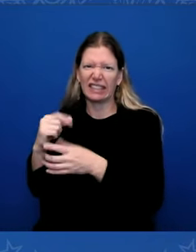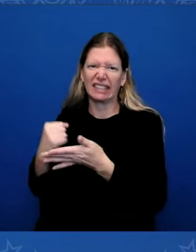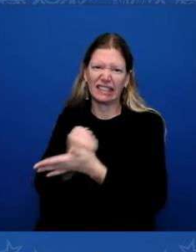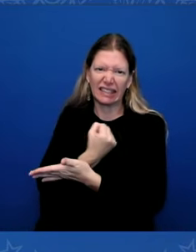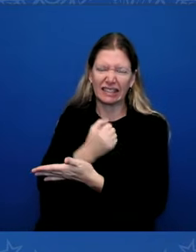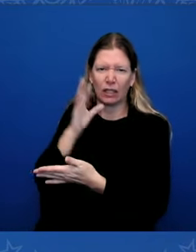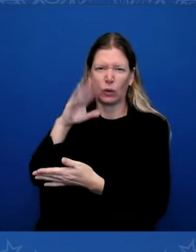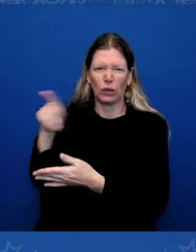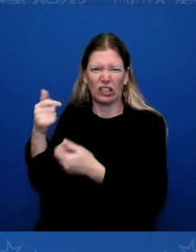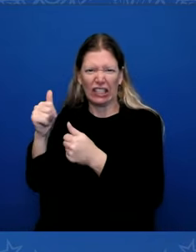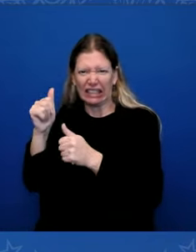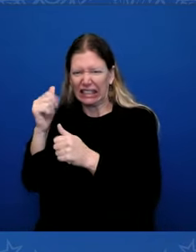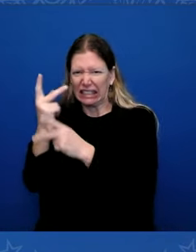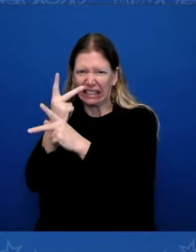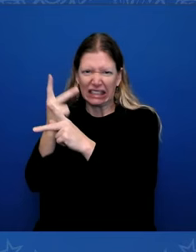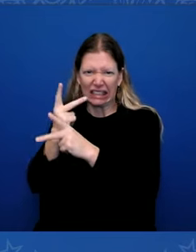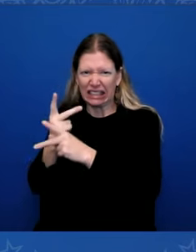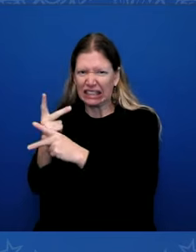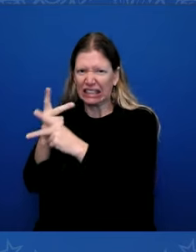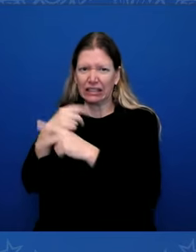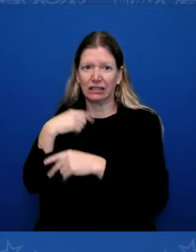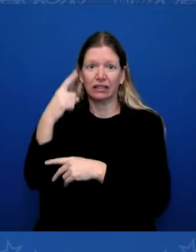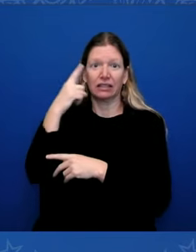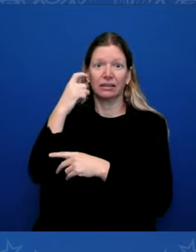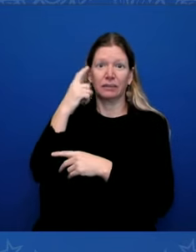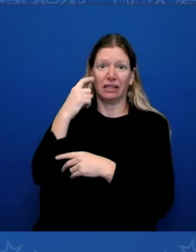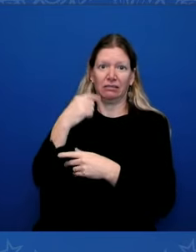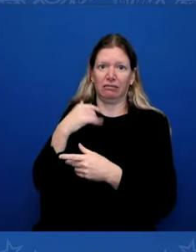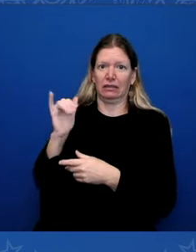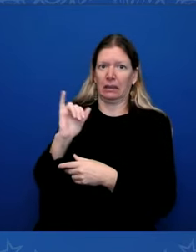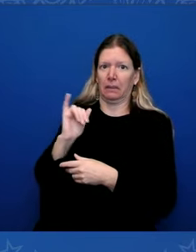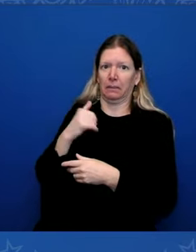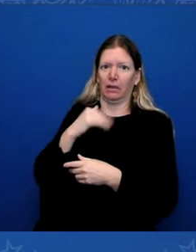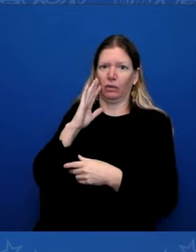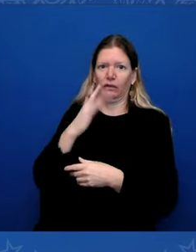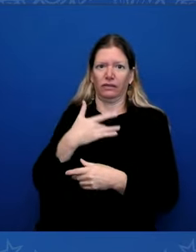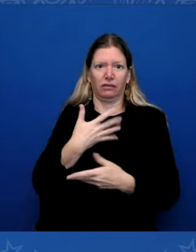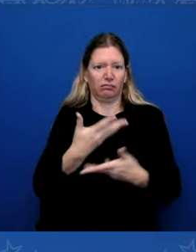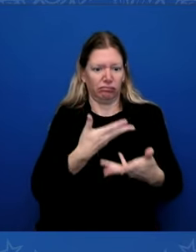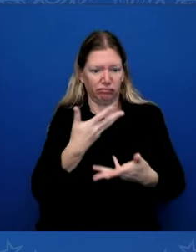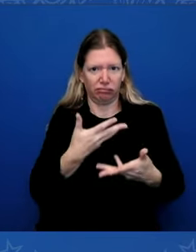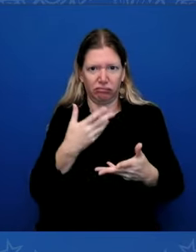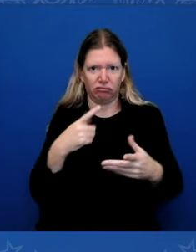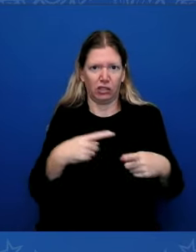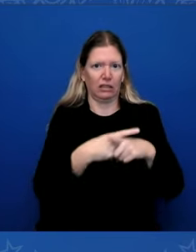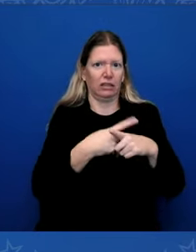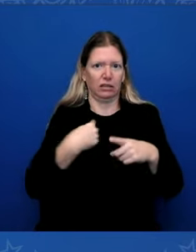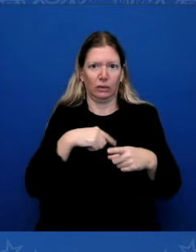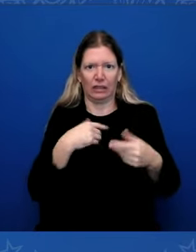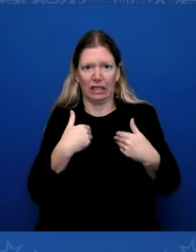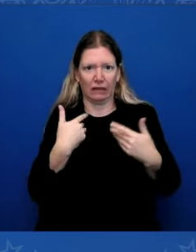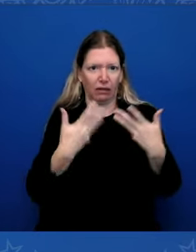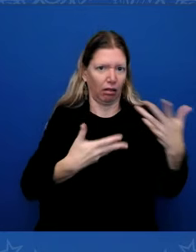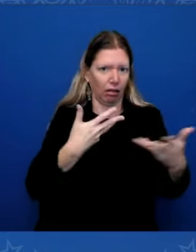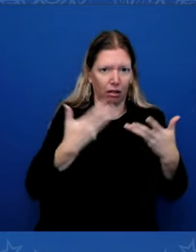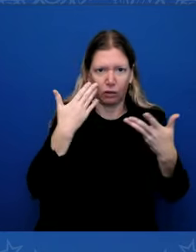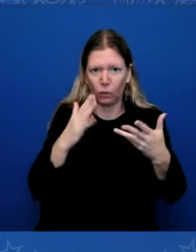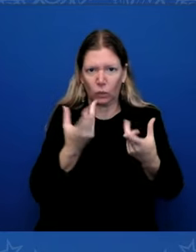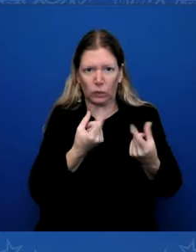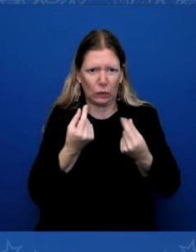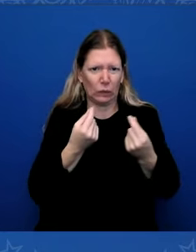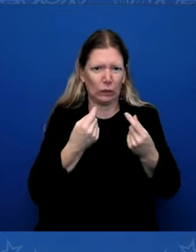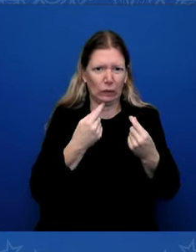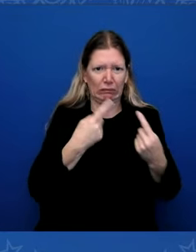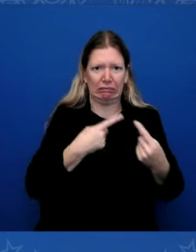they're having now. But I don't think it's a crisis relating to conflict between China and the United States. As a